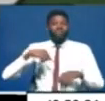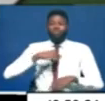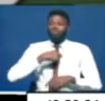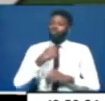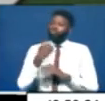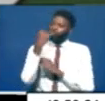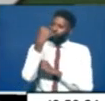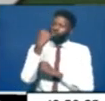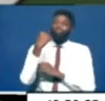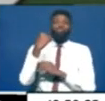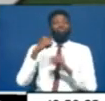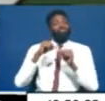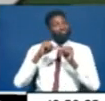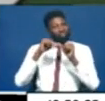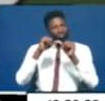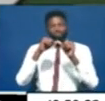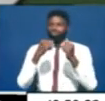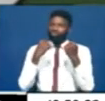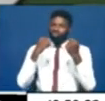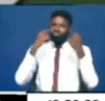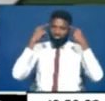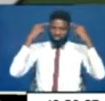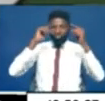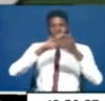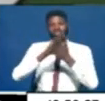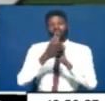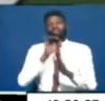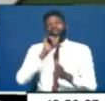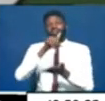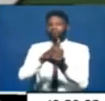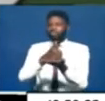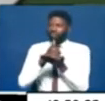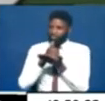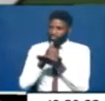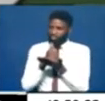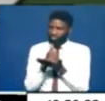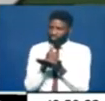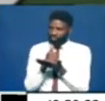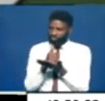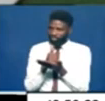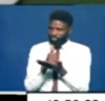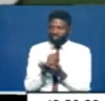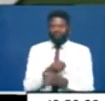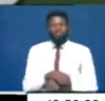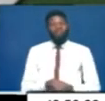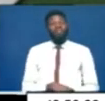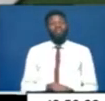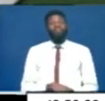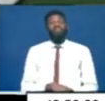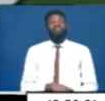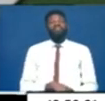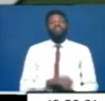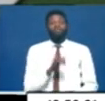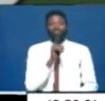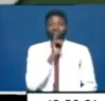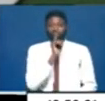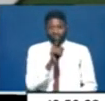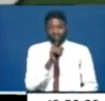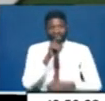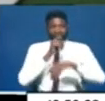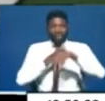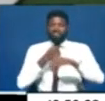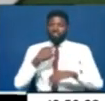thrived without that assistance, that denial of the rights. So when I get in,